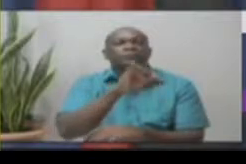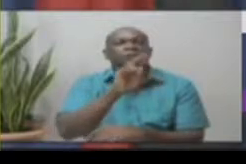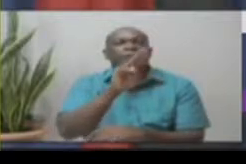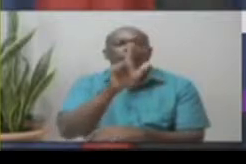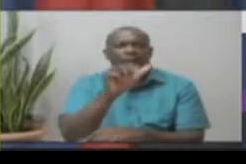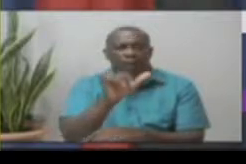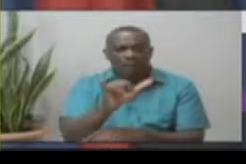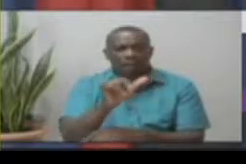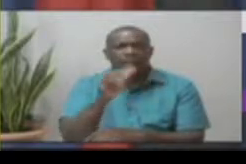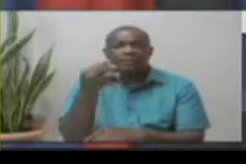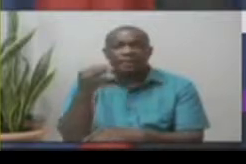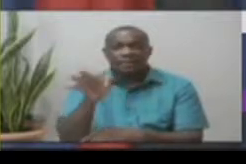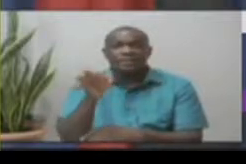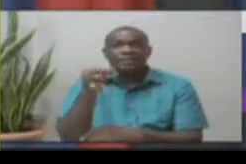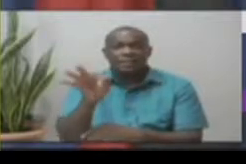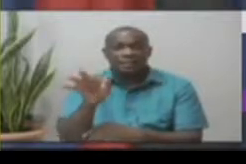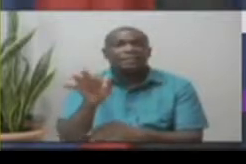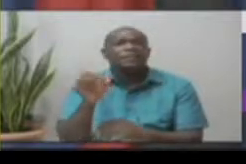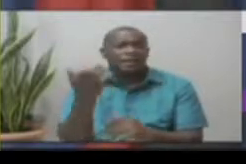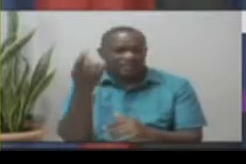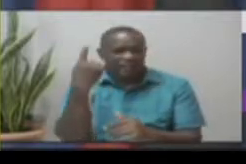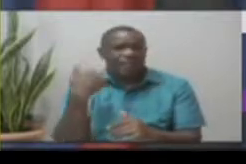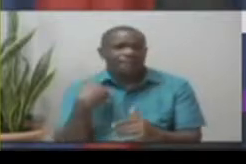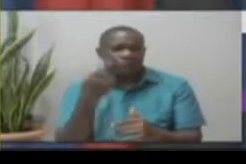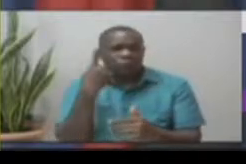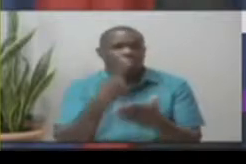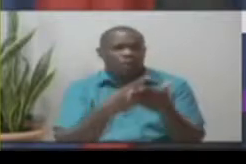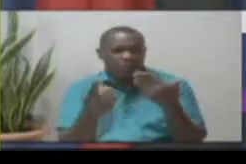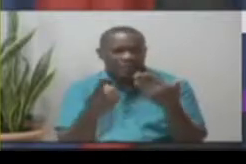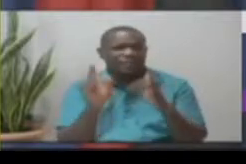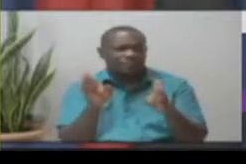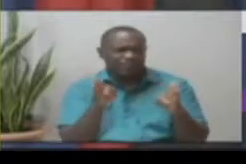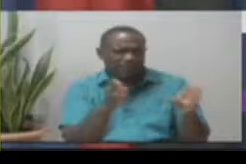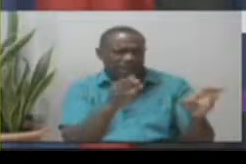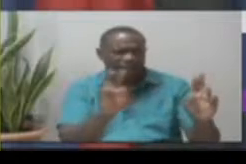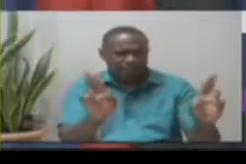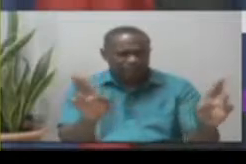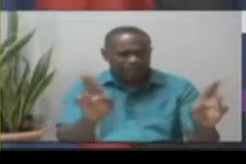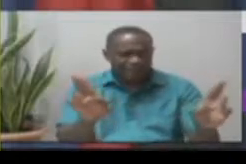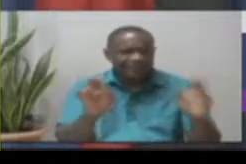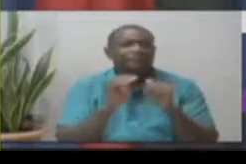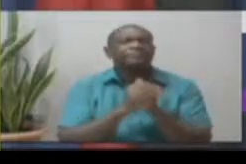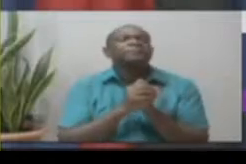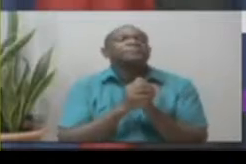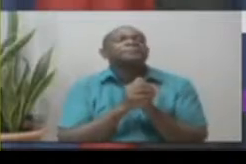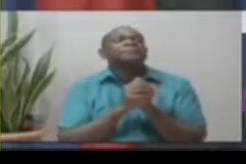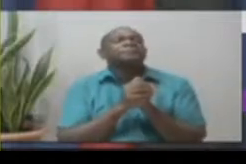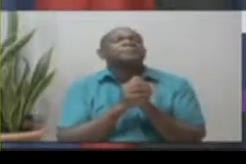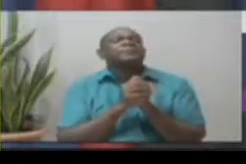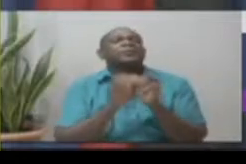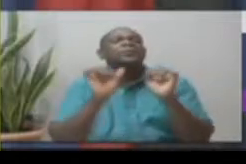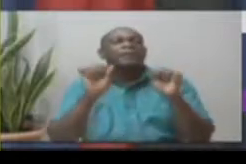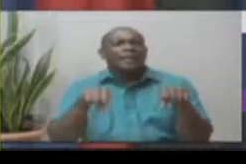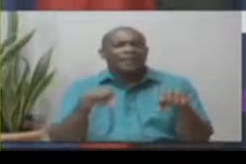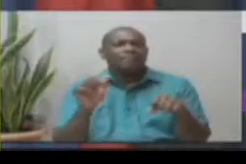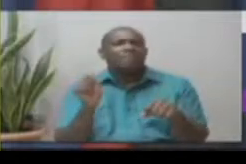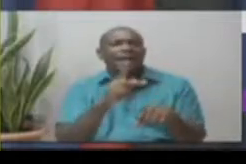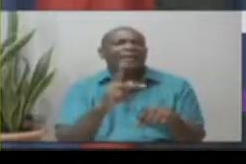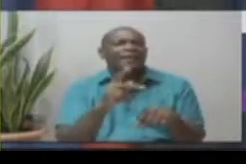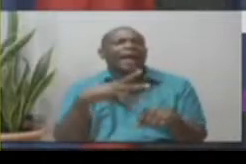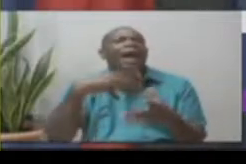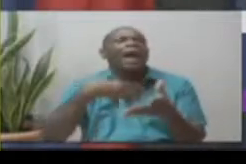so you have a week to prepare and to come out smoothly. And ladies and gentlemen, it is for good